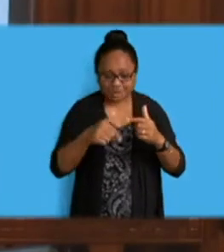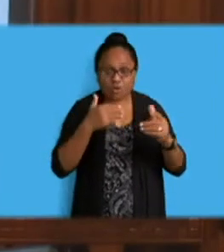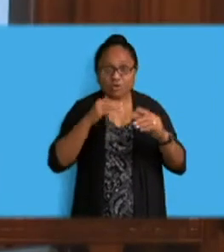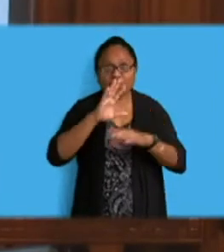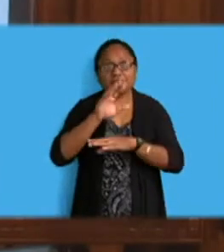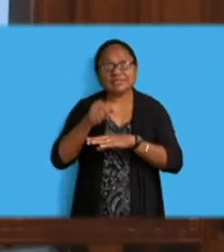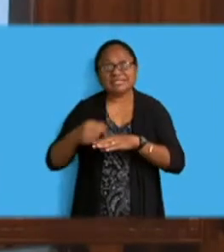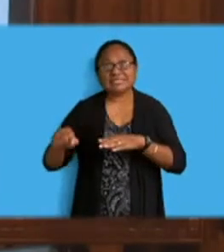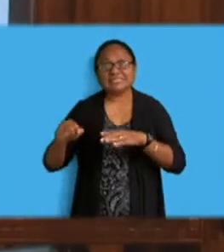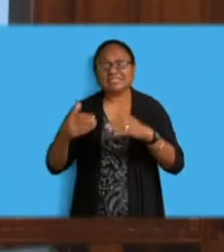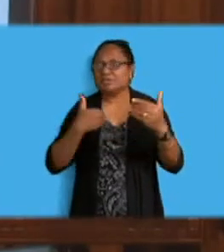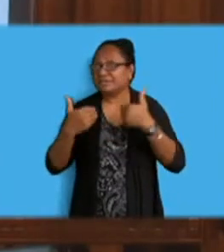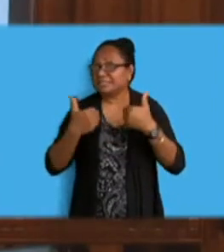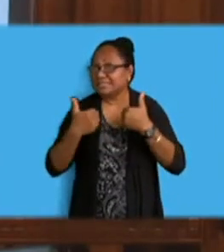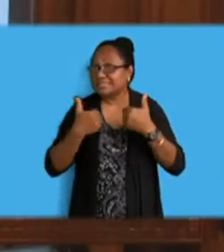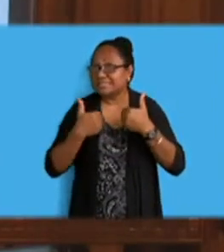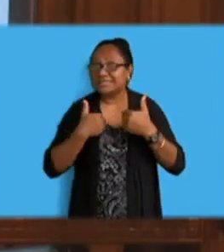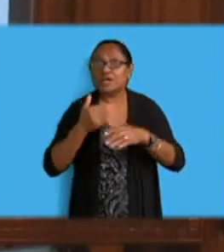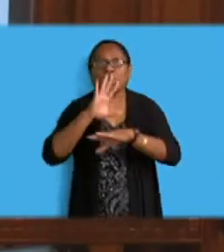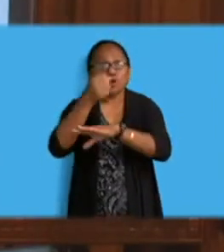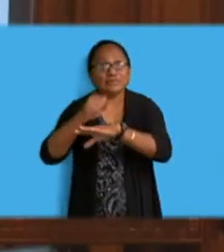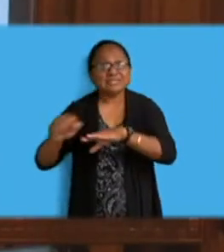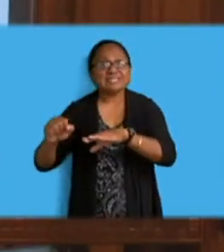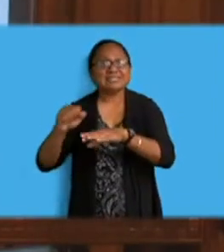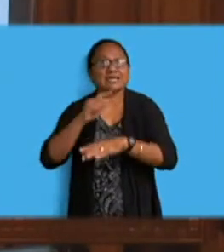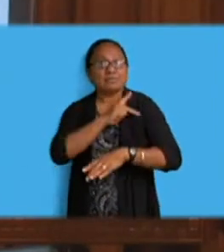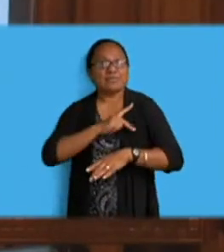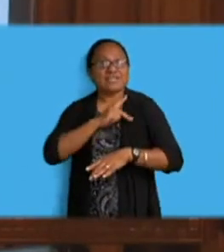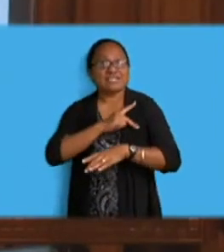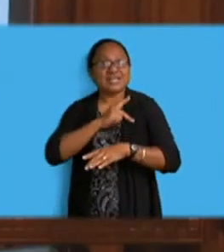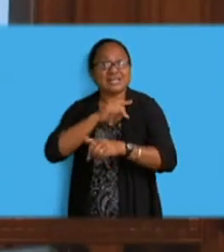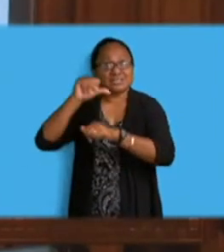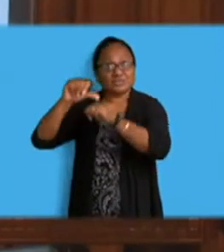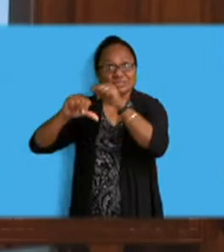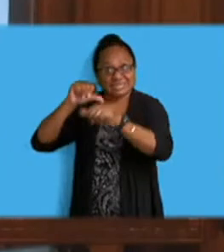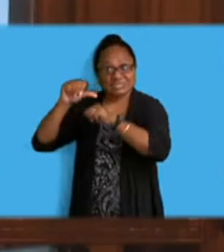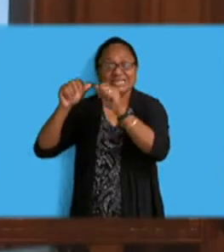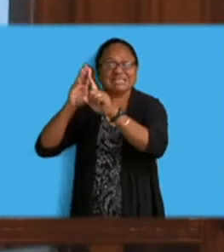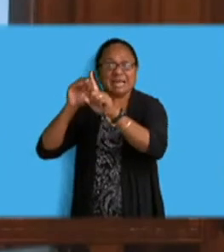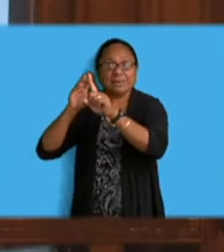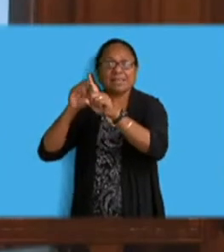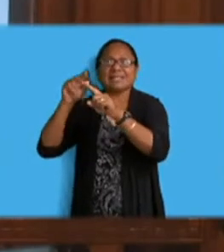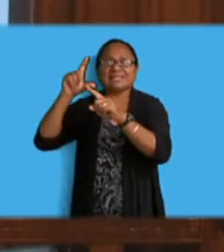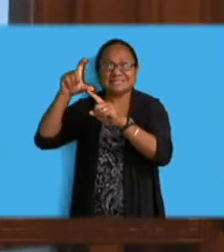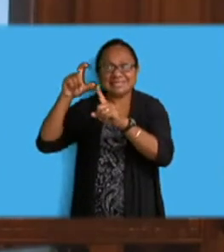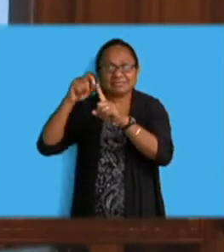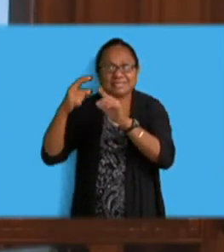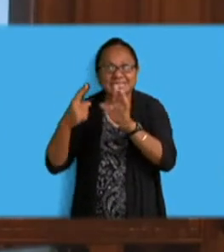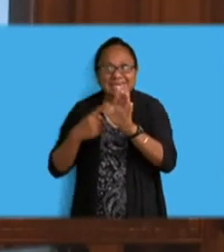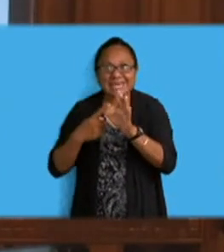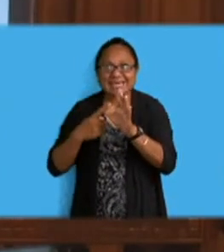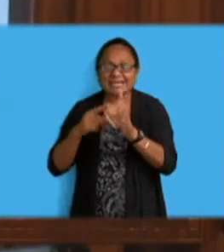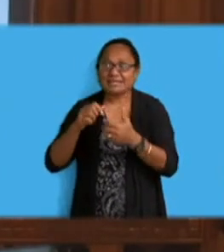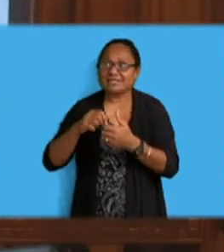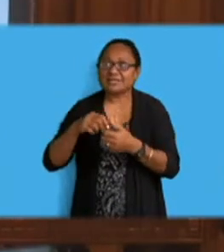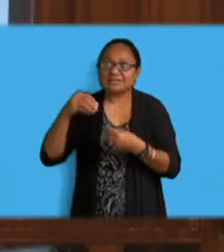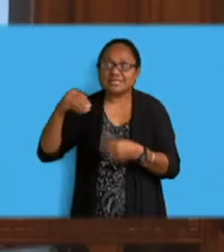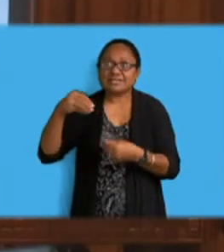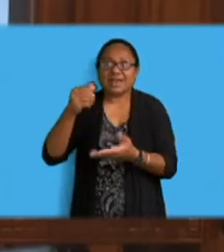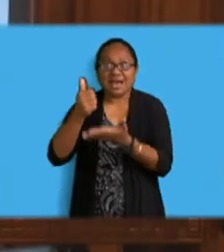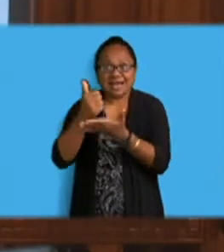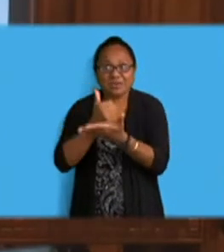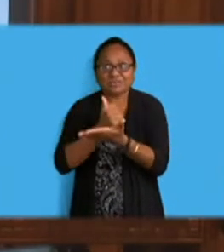bodies, overseas professional bodies such as the CPA, the Certified Practicing Accountants of